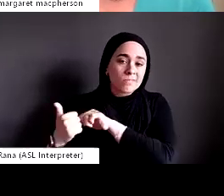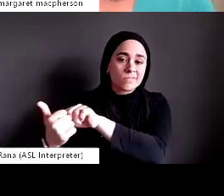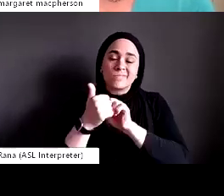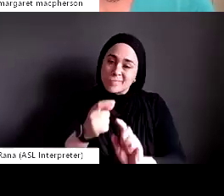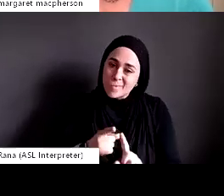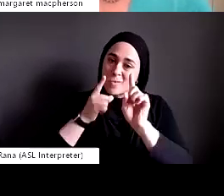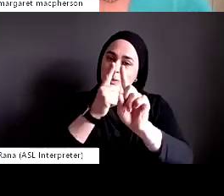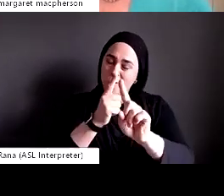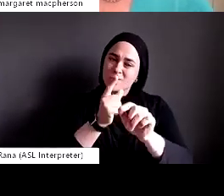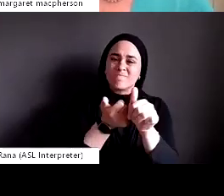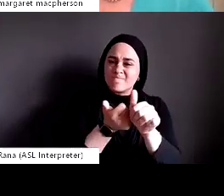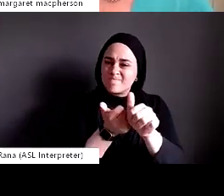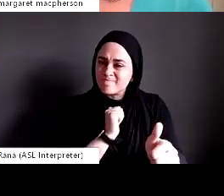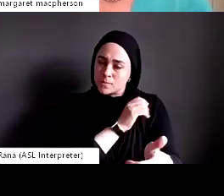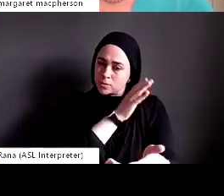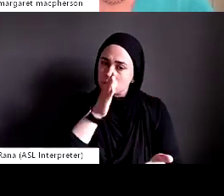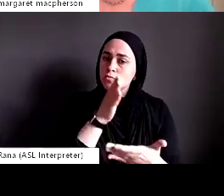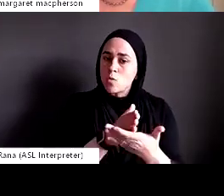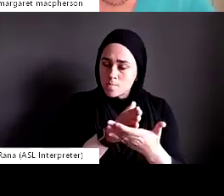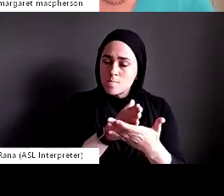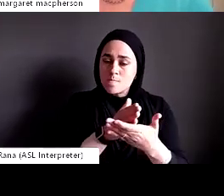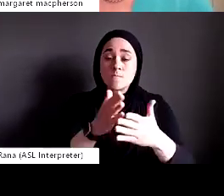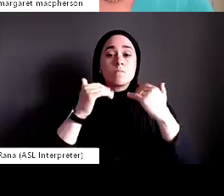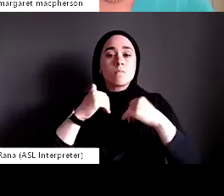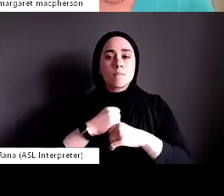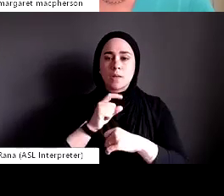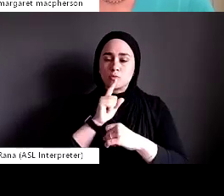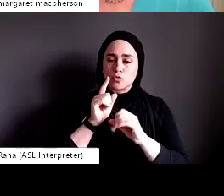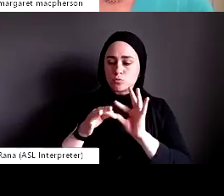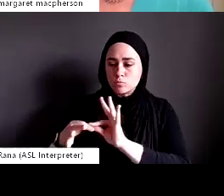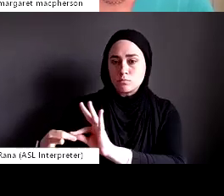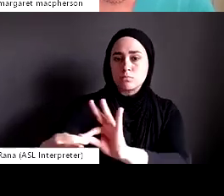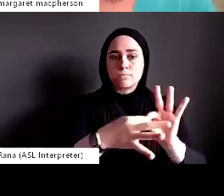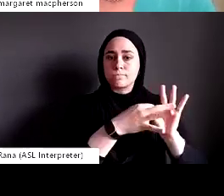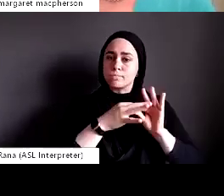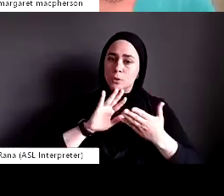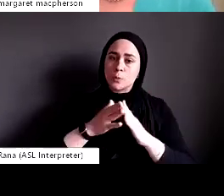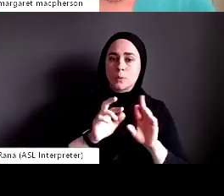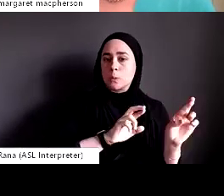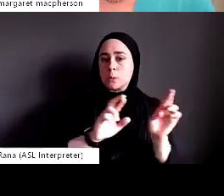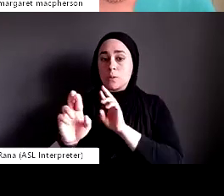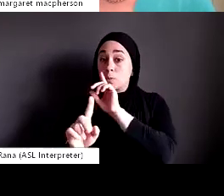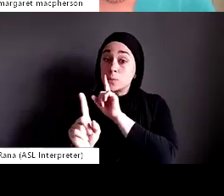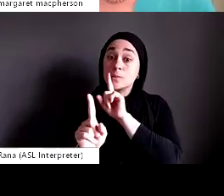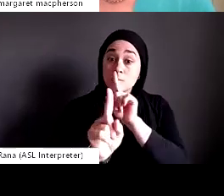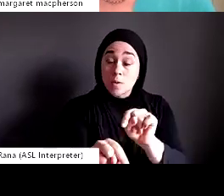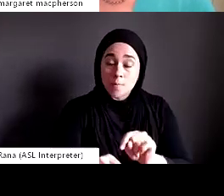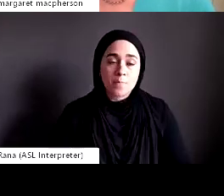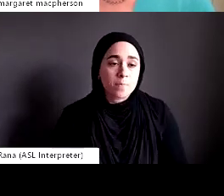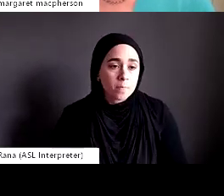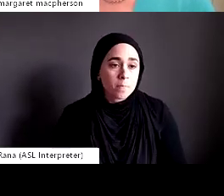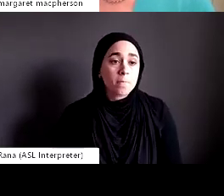prevention and to ensure a coordinated community response. One of the things we know from